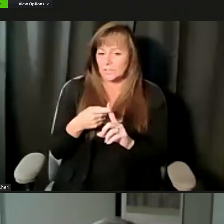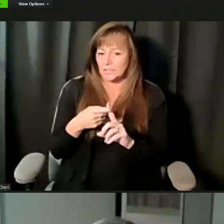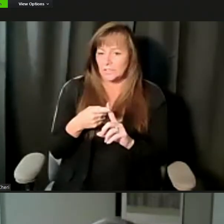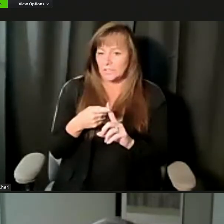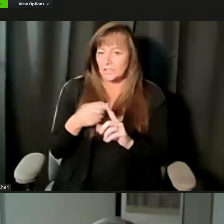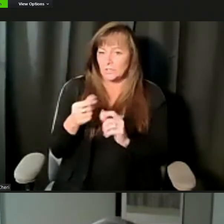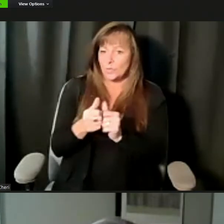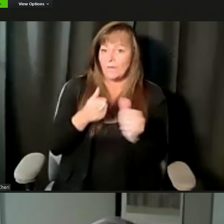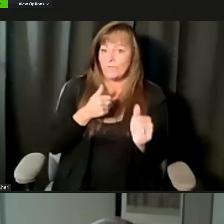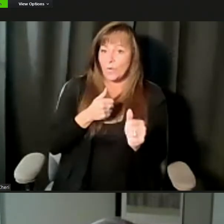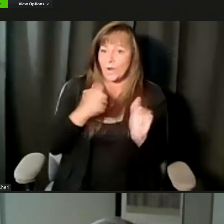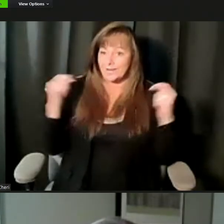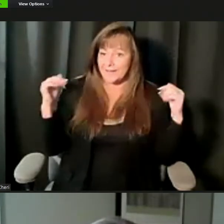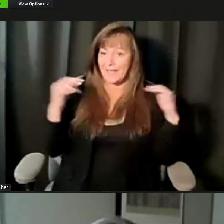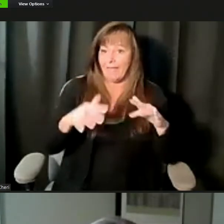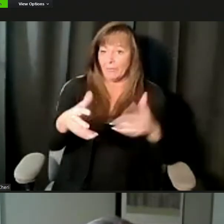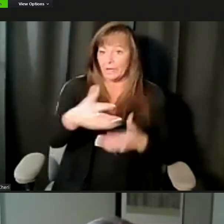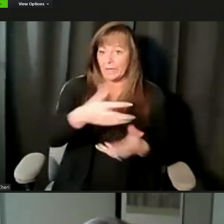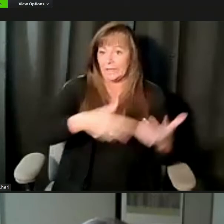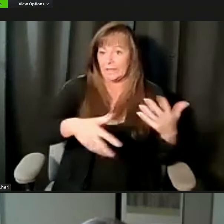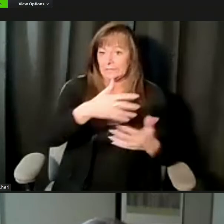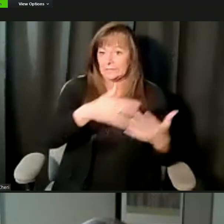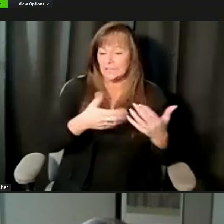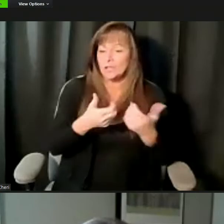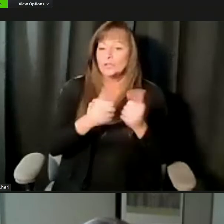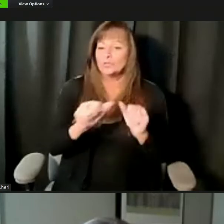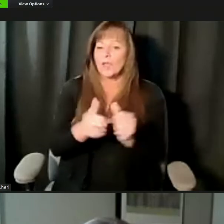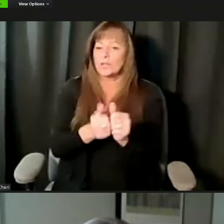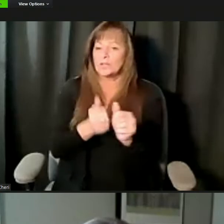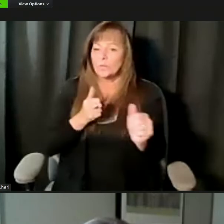avoiding gatherings and such, trying to avoid